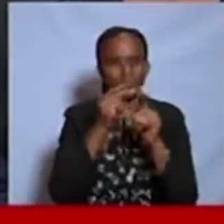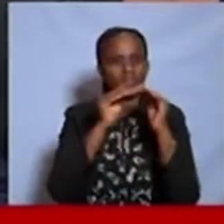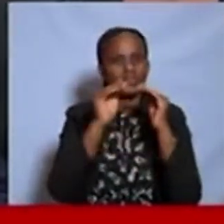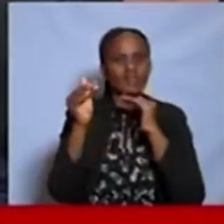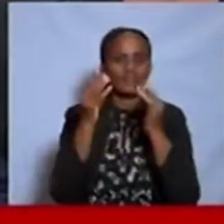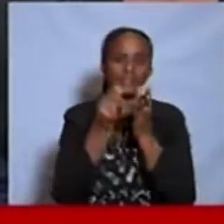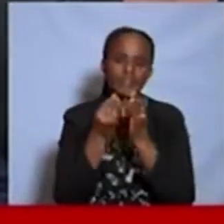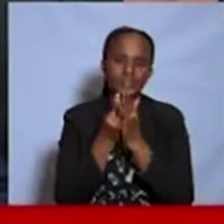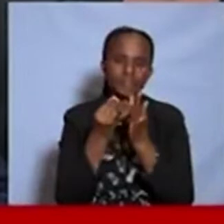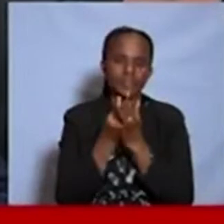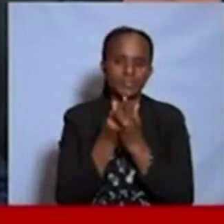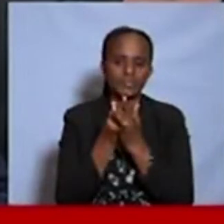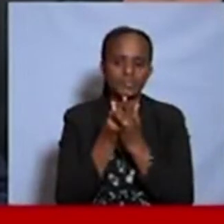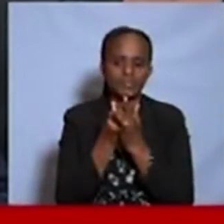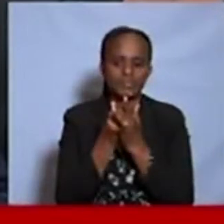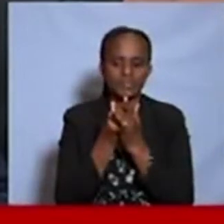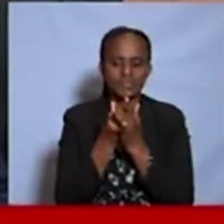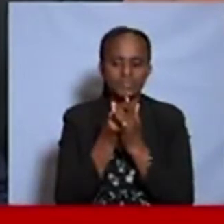Fund.